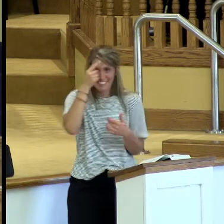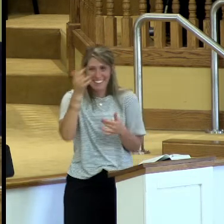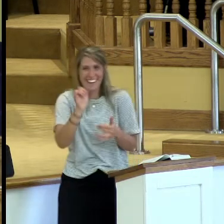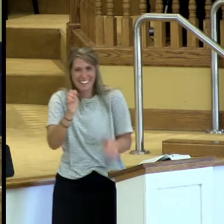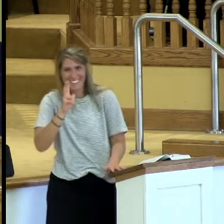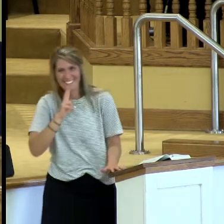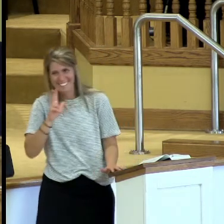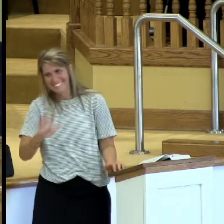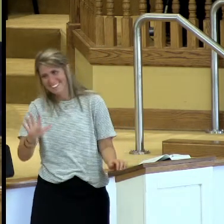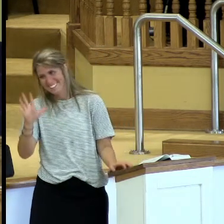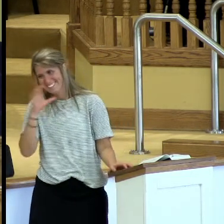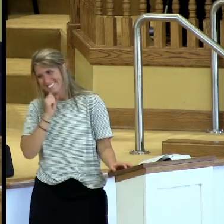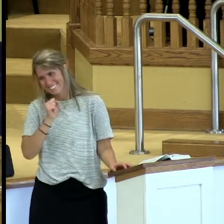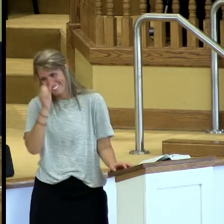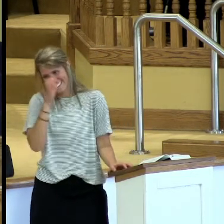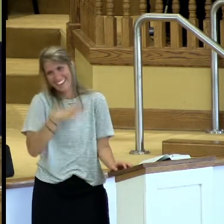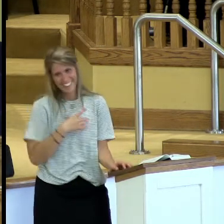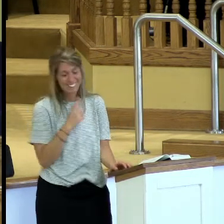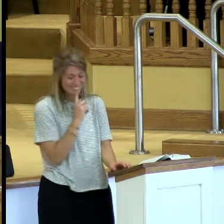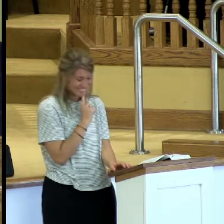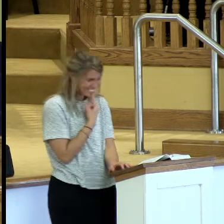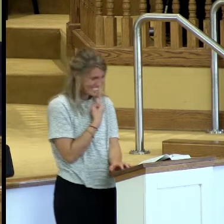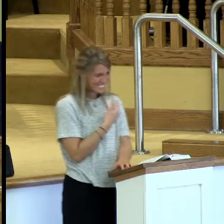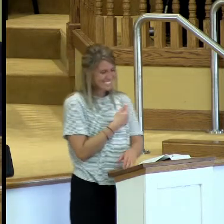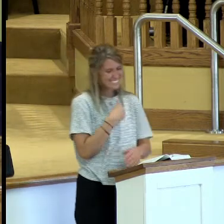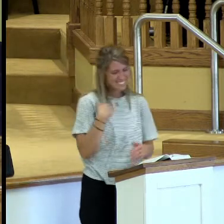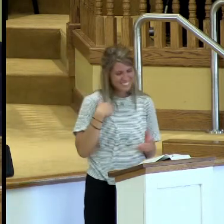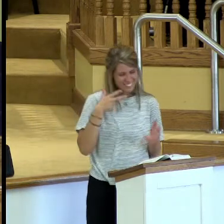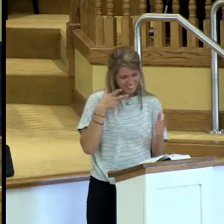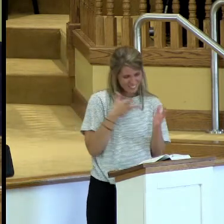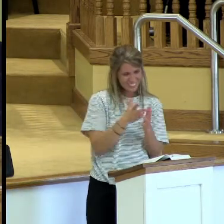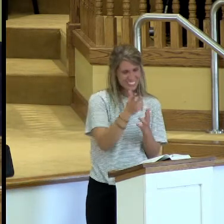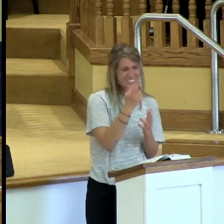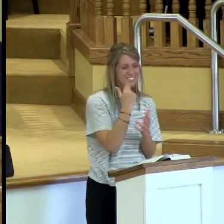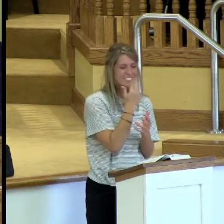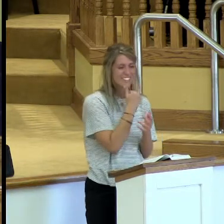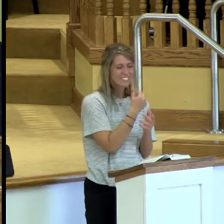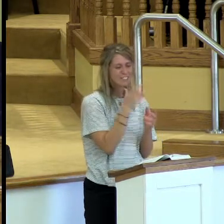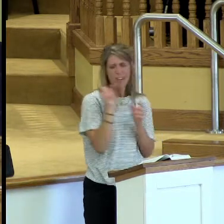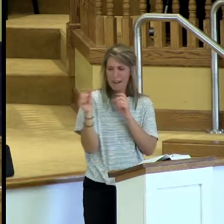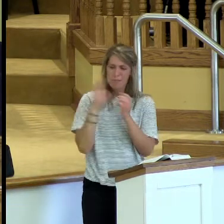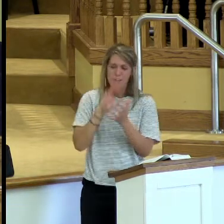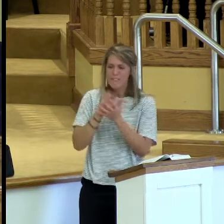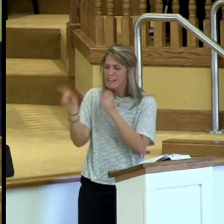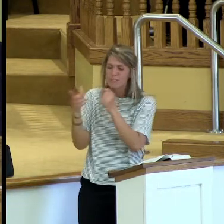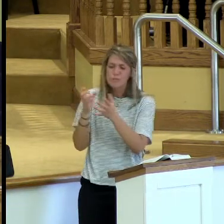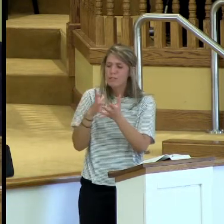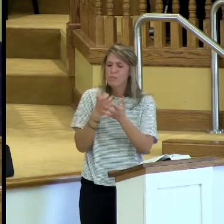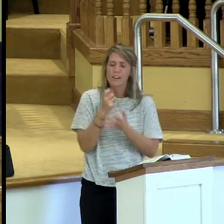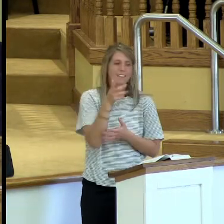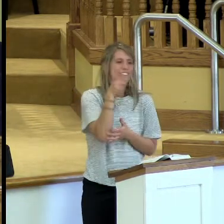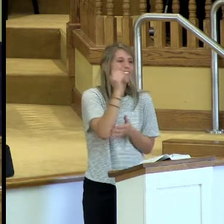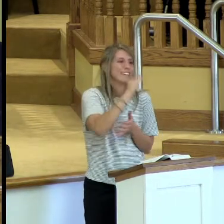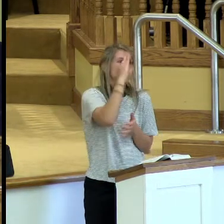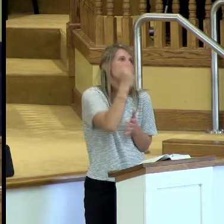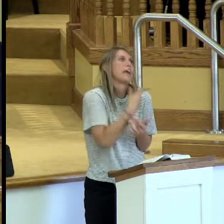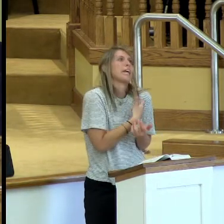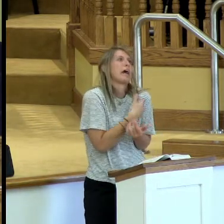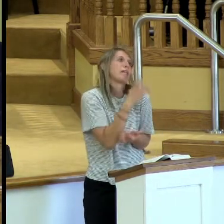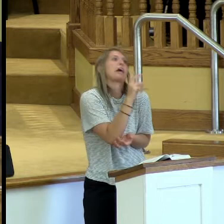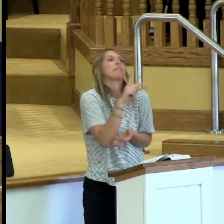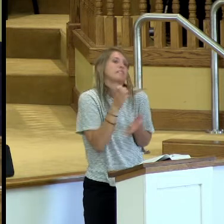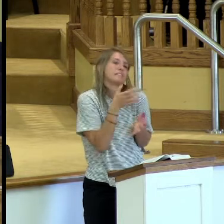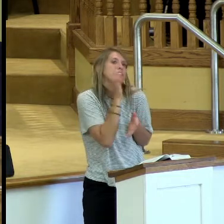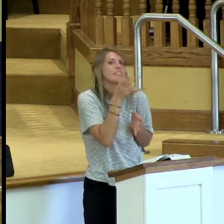35-year-old. I'm dead serious. It's weird. We pull up to a drive-thru, and, like, she's asking everyone what they want, and, like, you hear squishy in the back, Coke. I'm